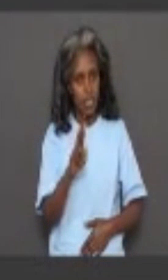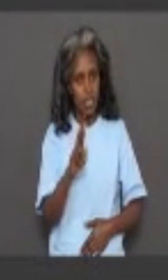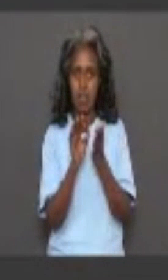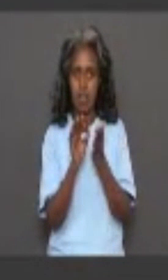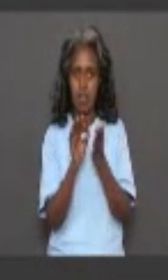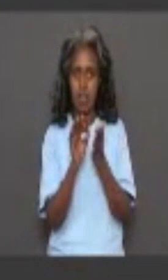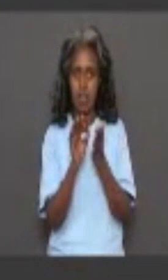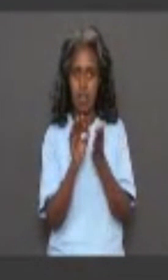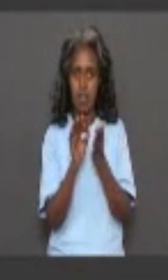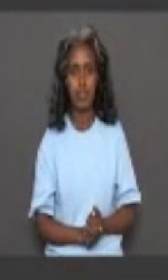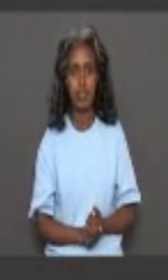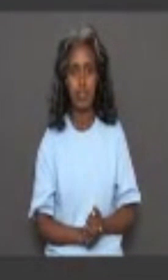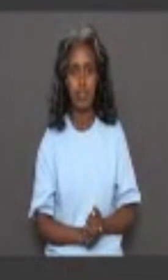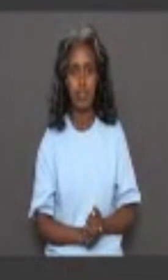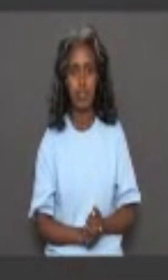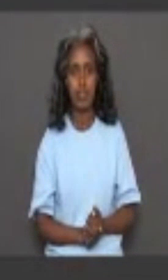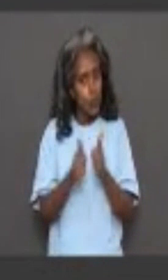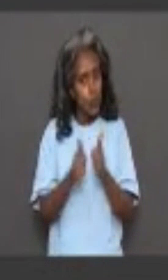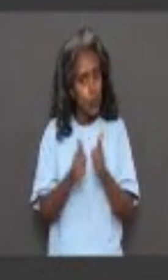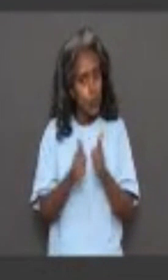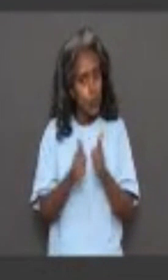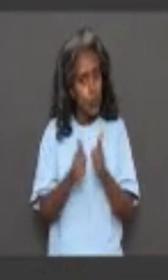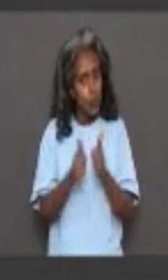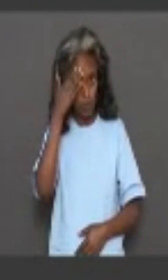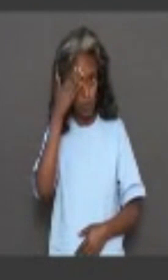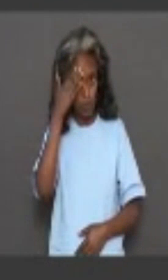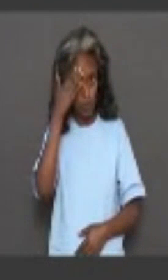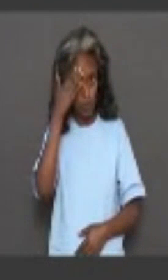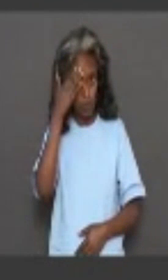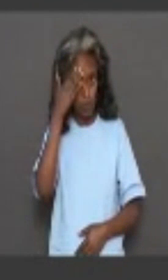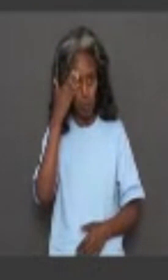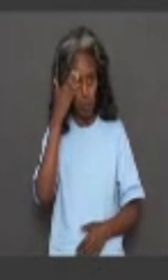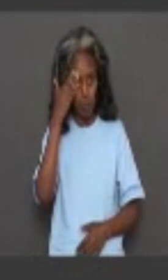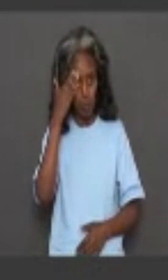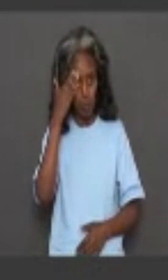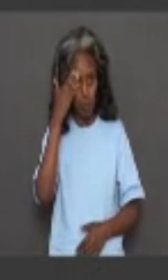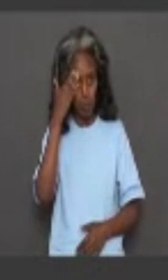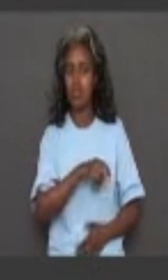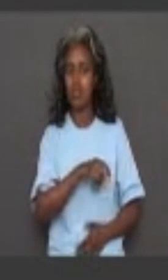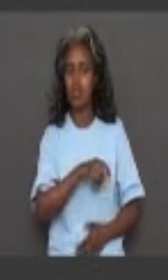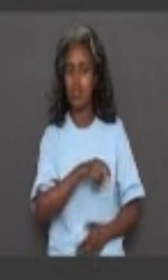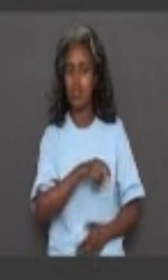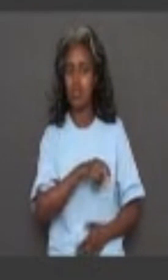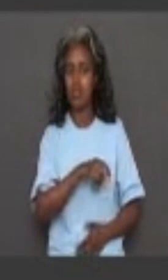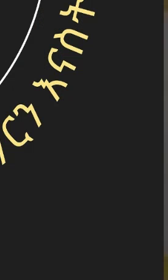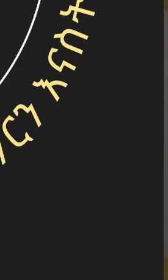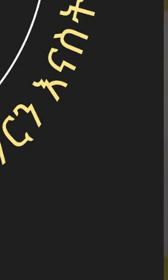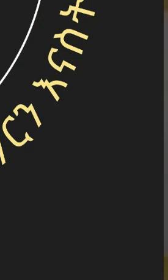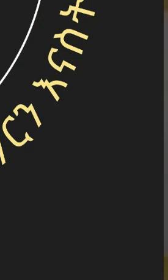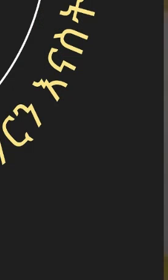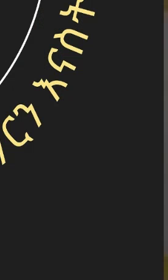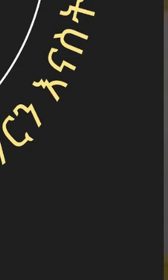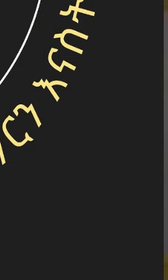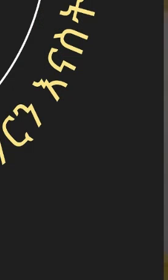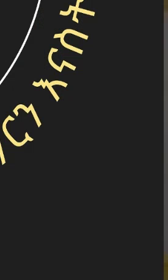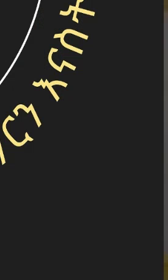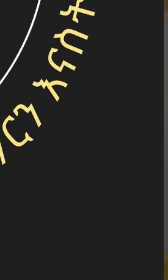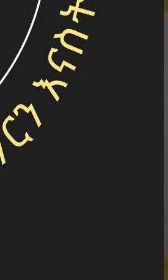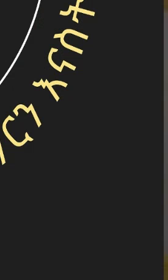number, which we know to be false. In